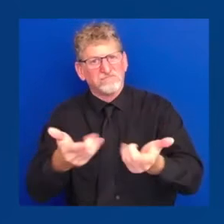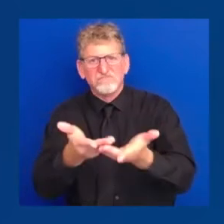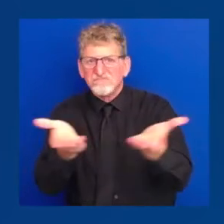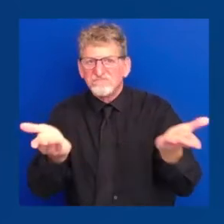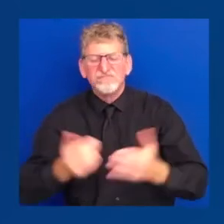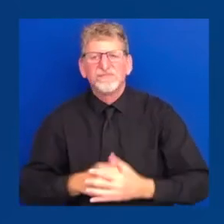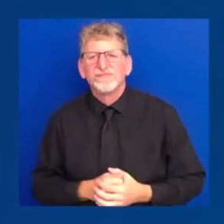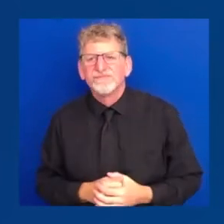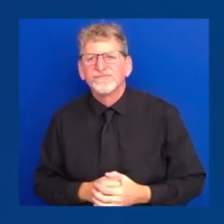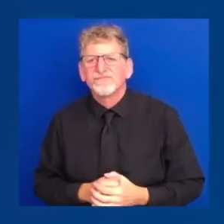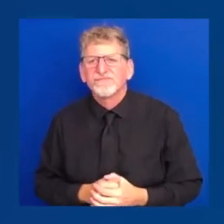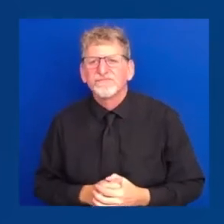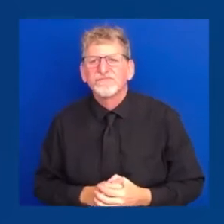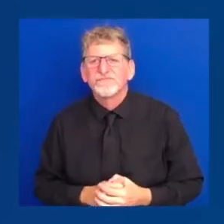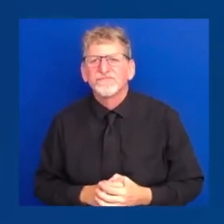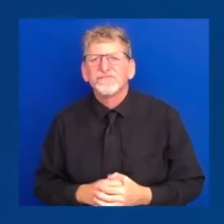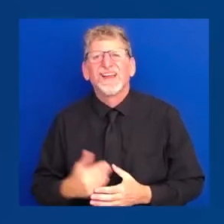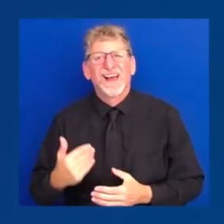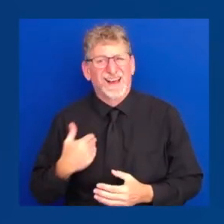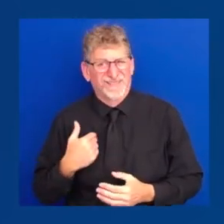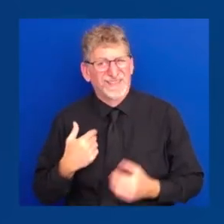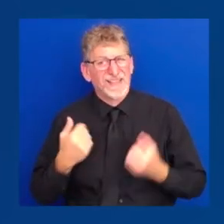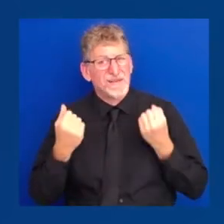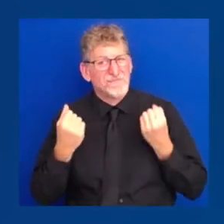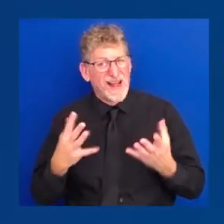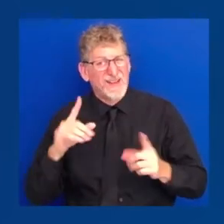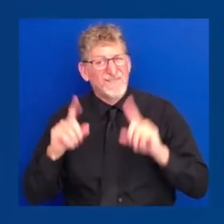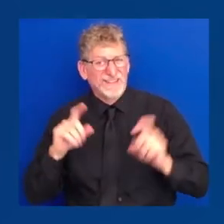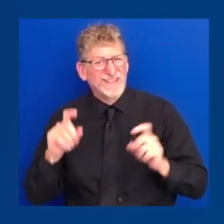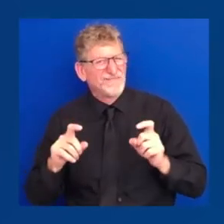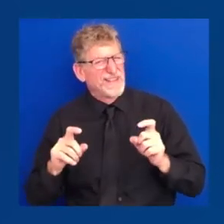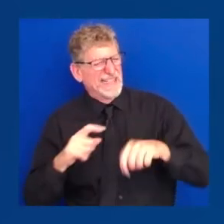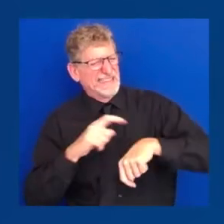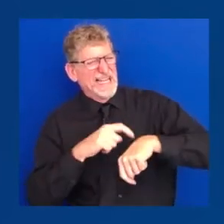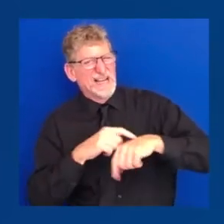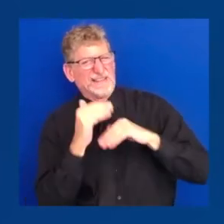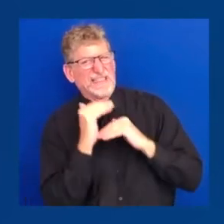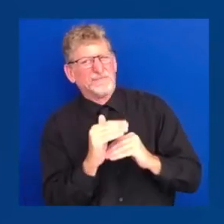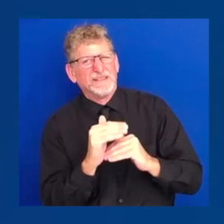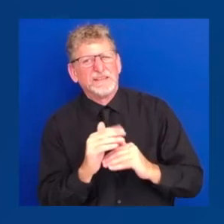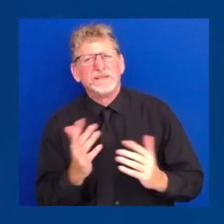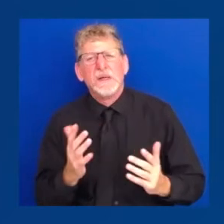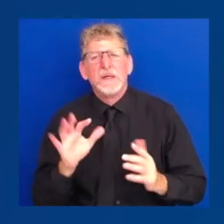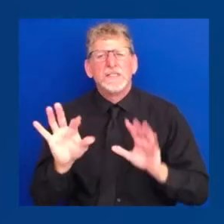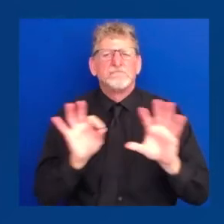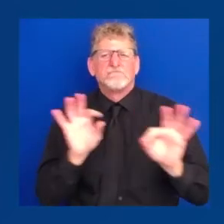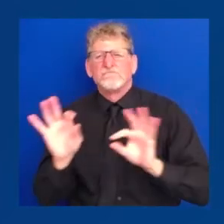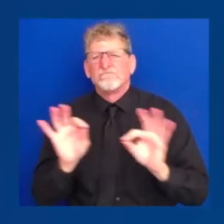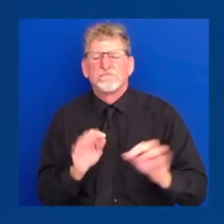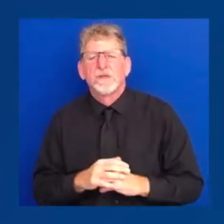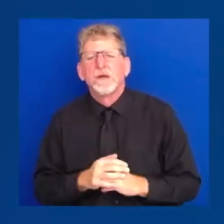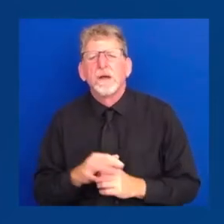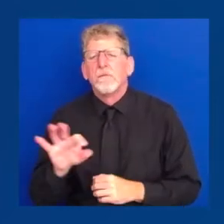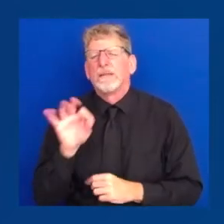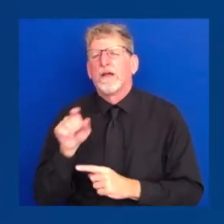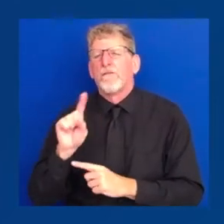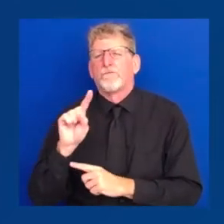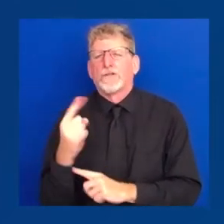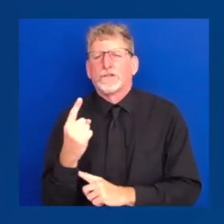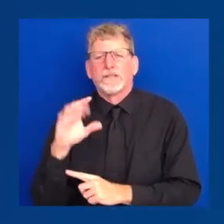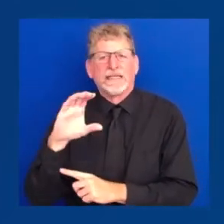some limited time, so let's keep it to one question. First, let's go to Jeremy Diamond at CNN.